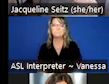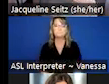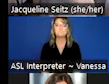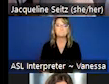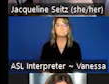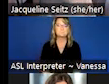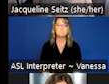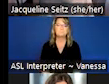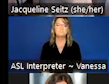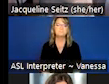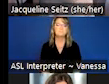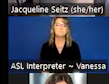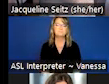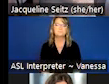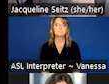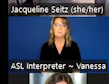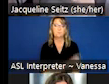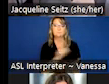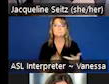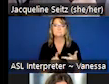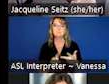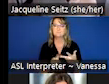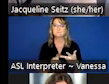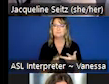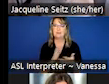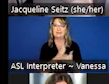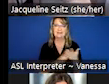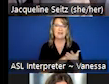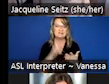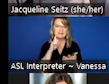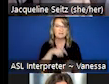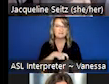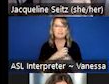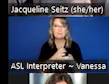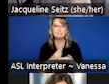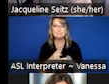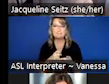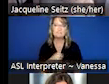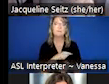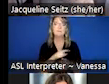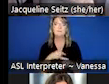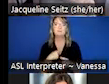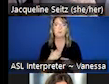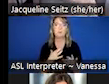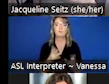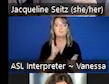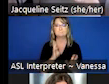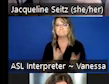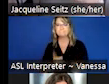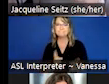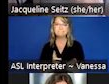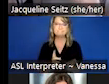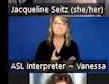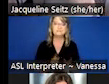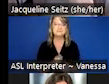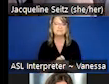Okay, so the last core element, and I think I'm bumping up against the end of time, so I will be speedy and concise.